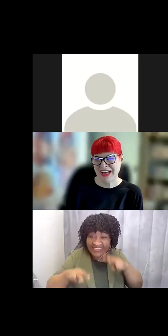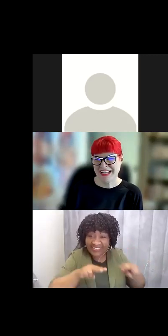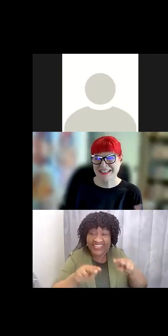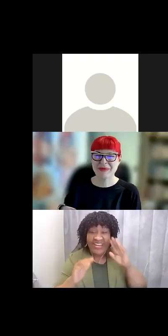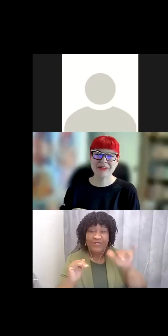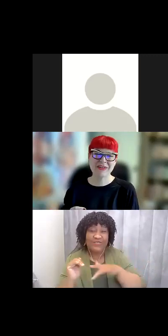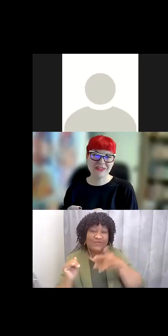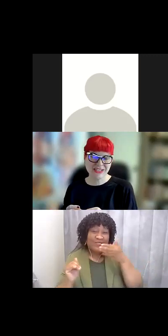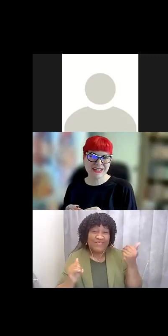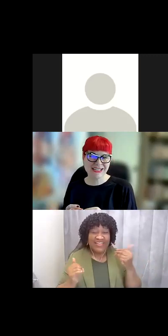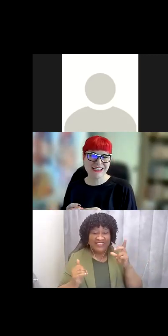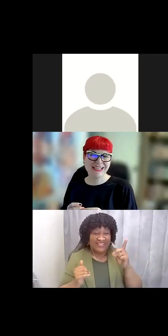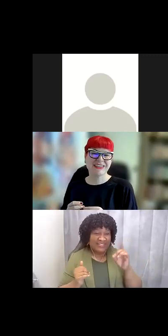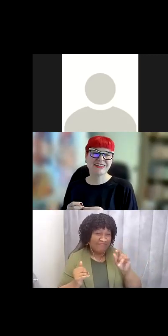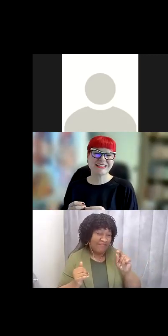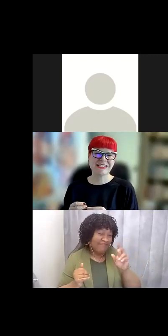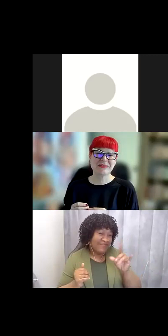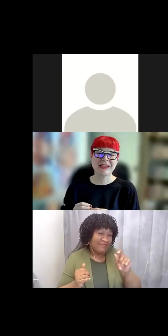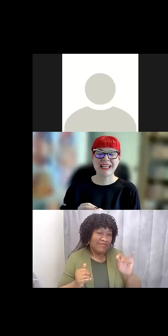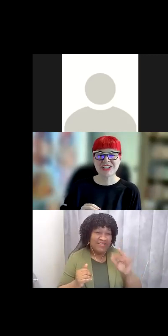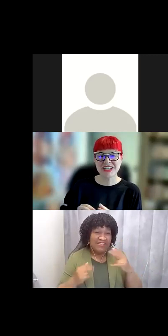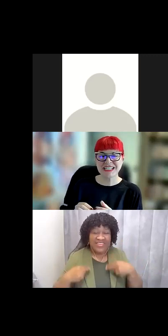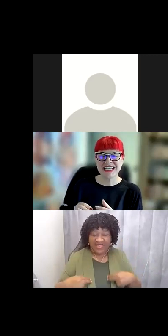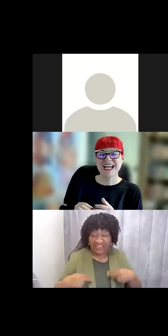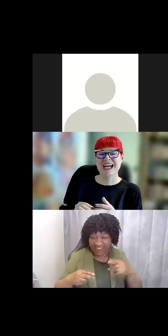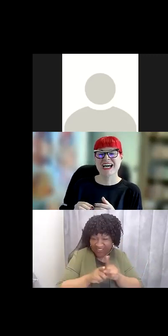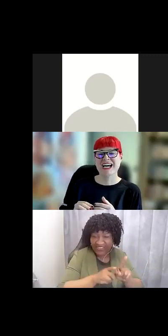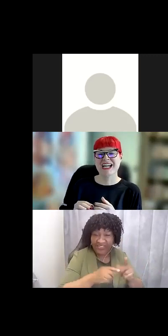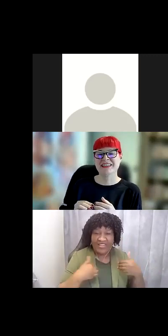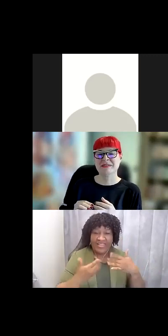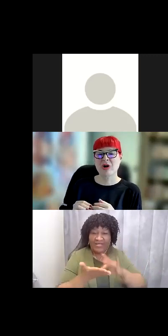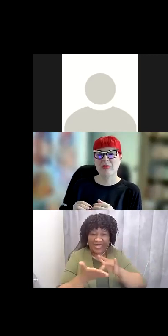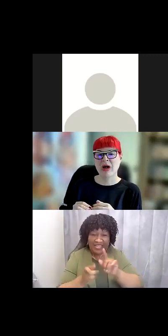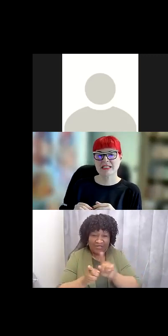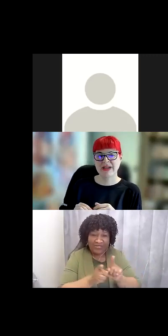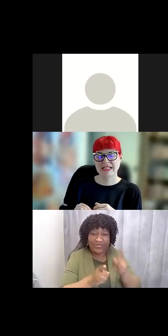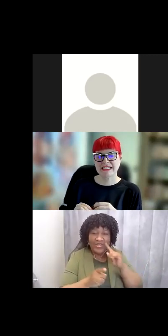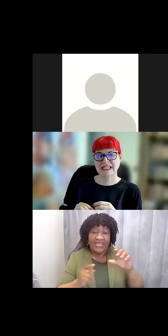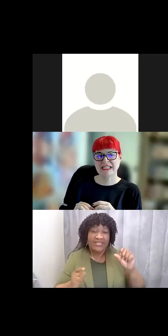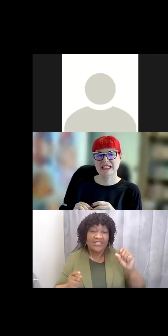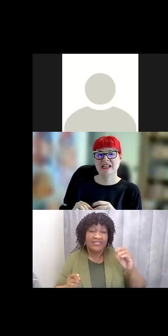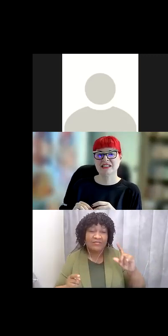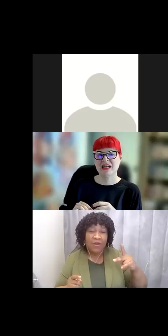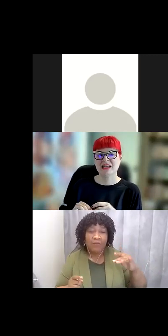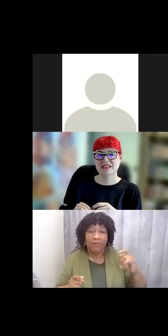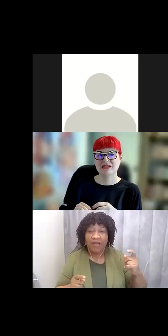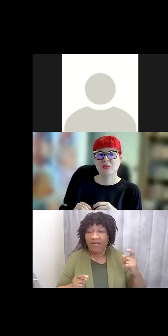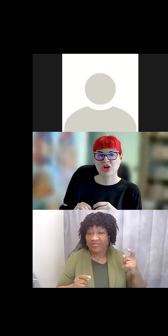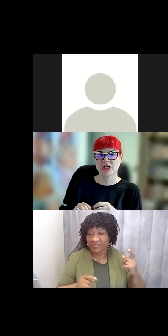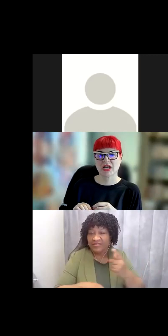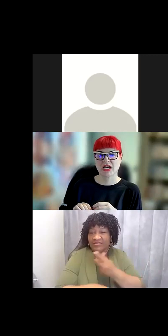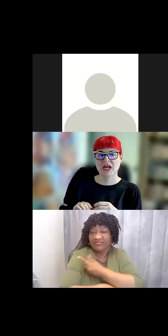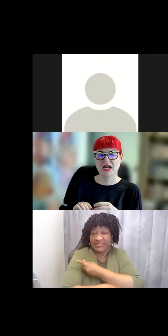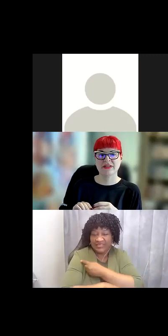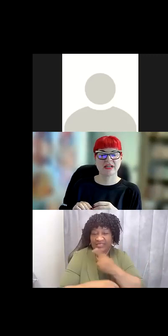better or not. Department of Health is on it. There is also medication, and the smallpox vaccine does